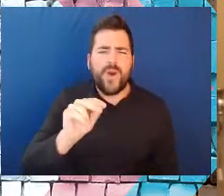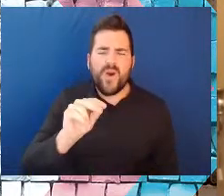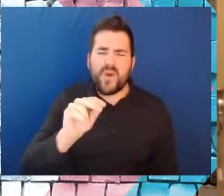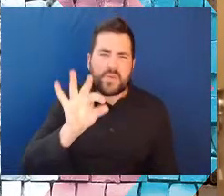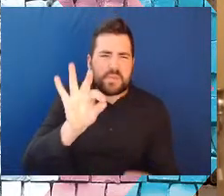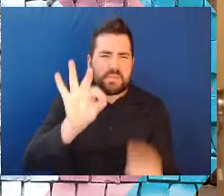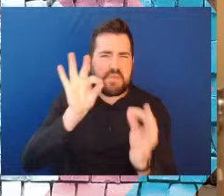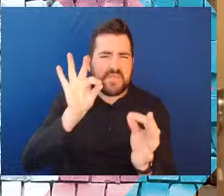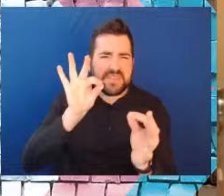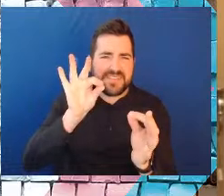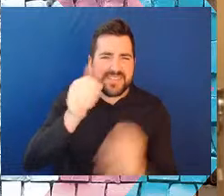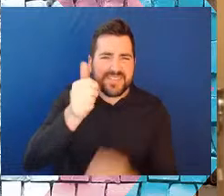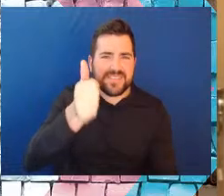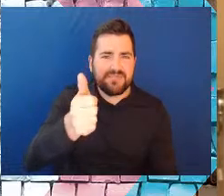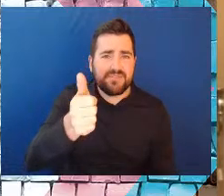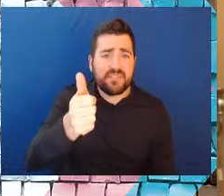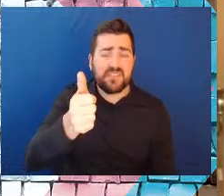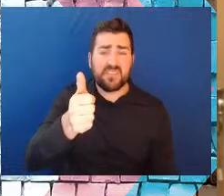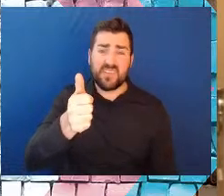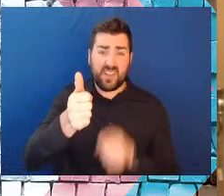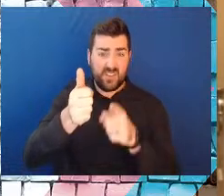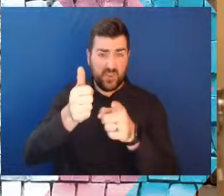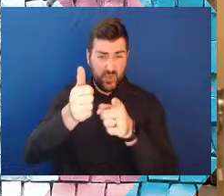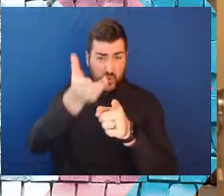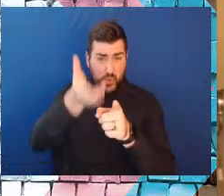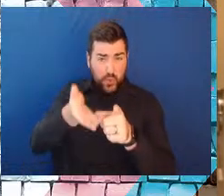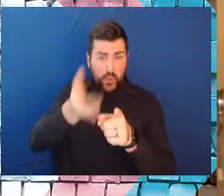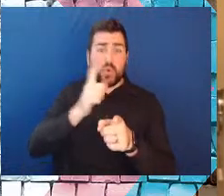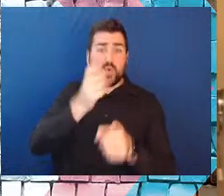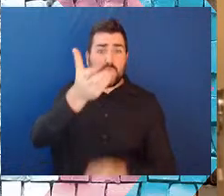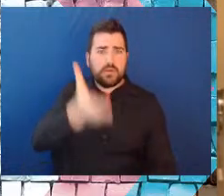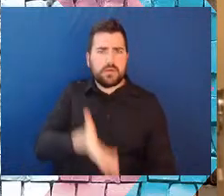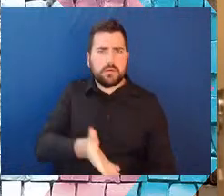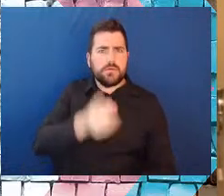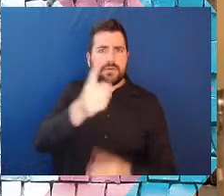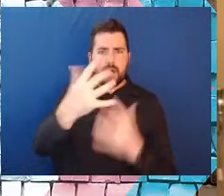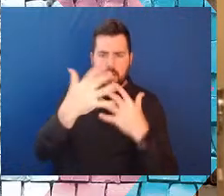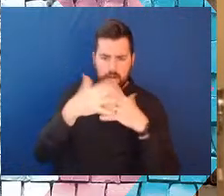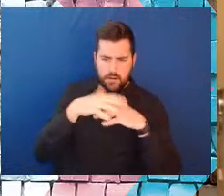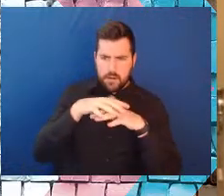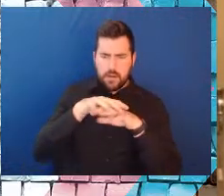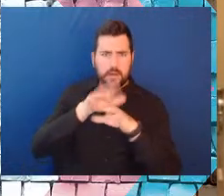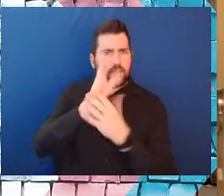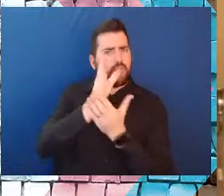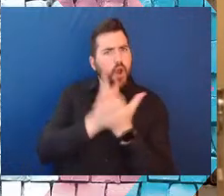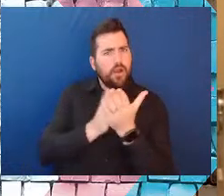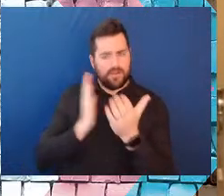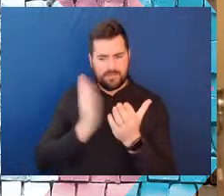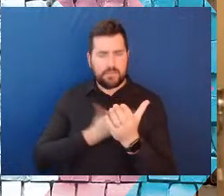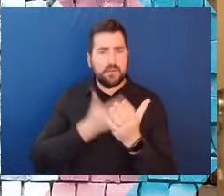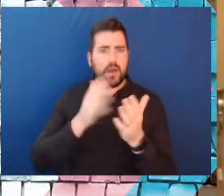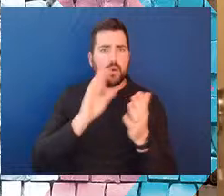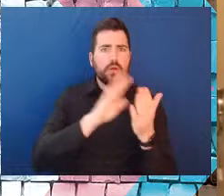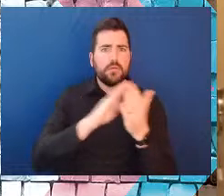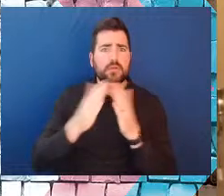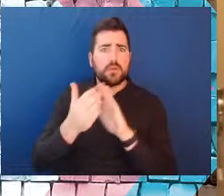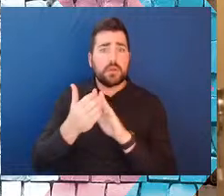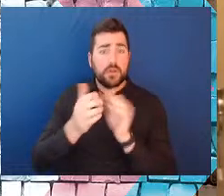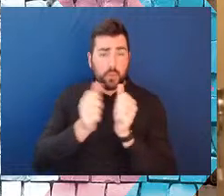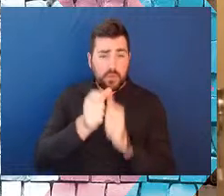make up the great tapestry of our community. Without your thread, we would not be whole.